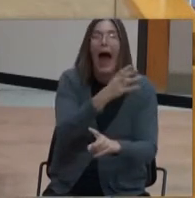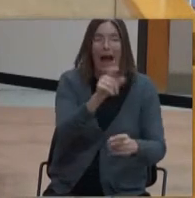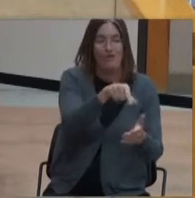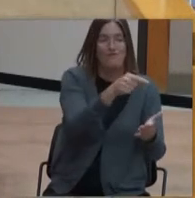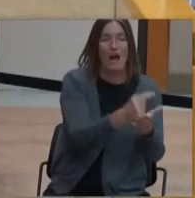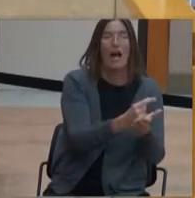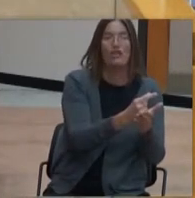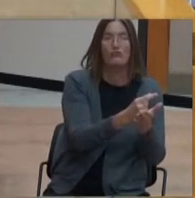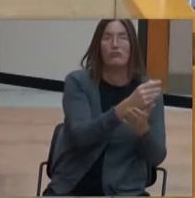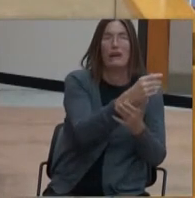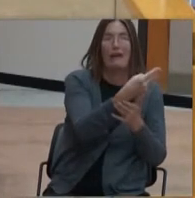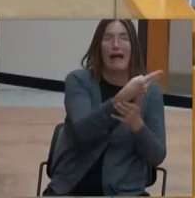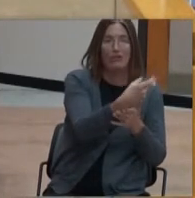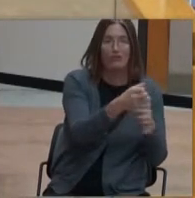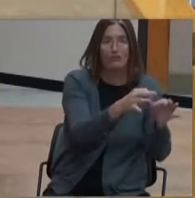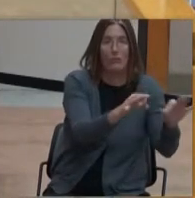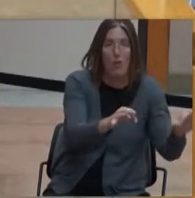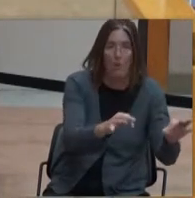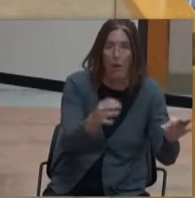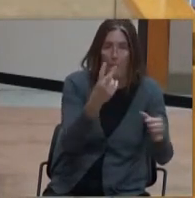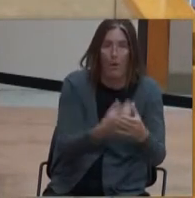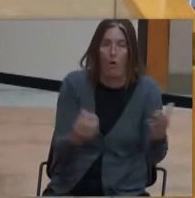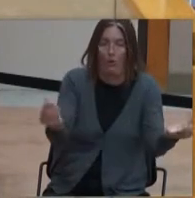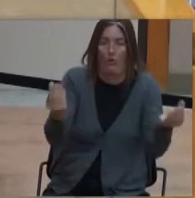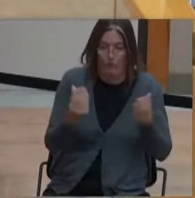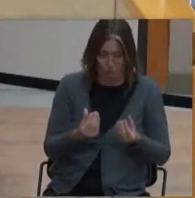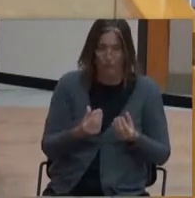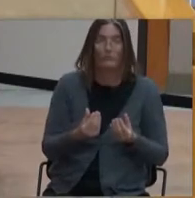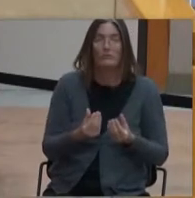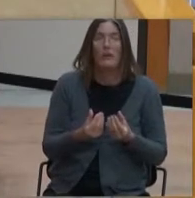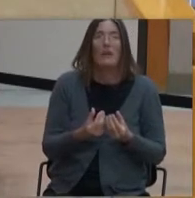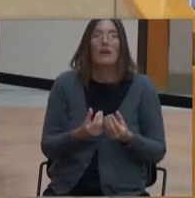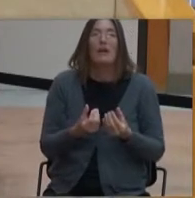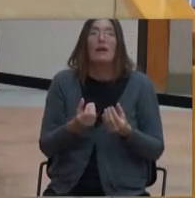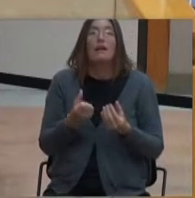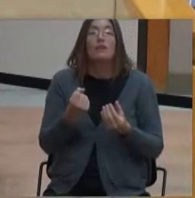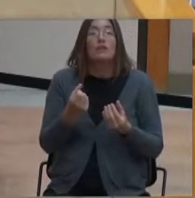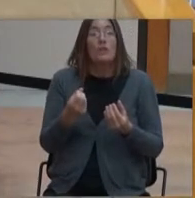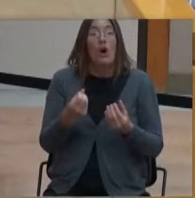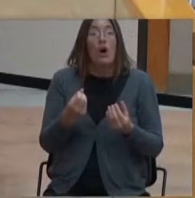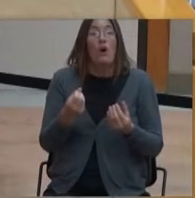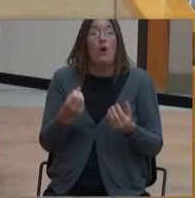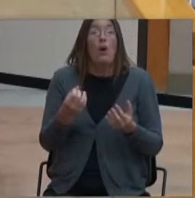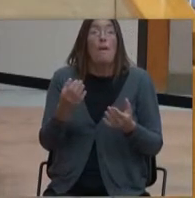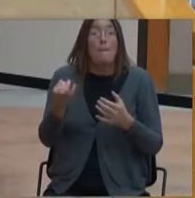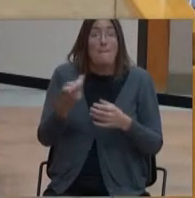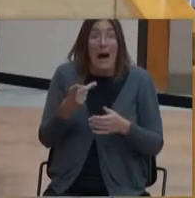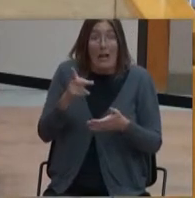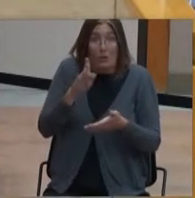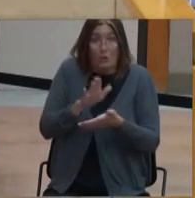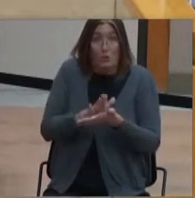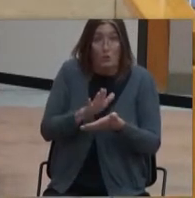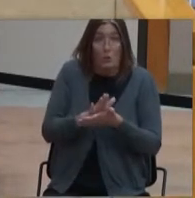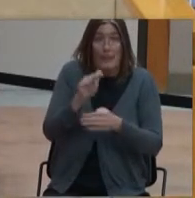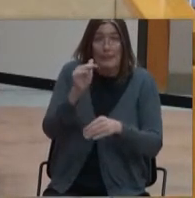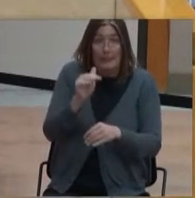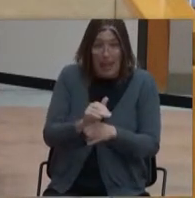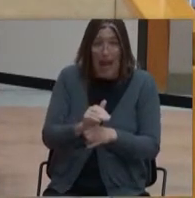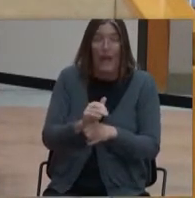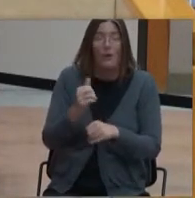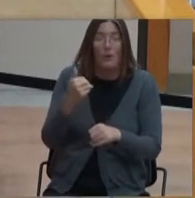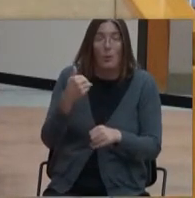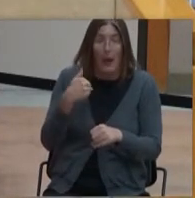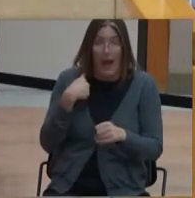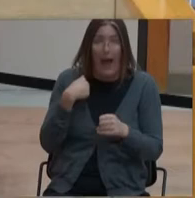Baccalaureate program at Saddleback. Back to school night was on August 22nd. We had an amazing turnout.